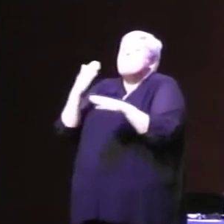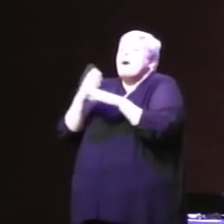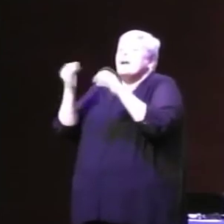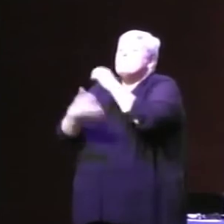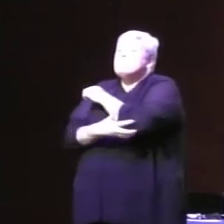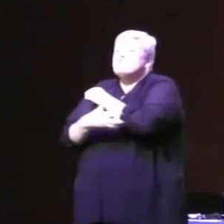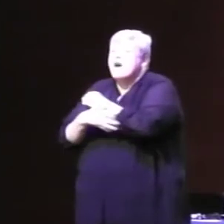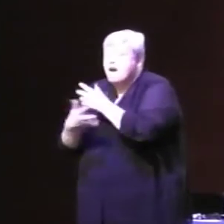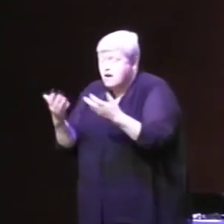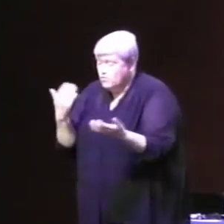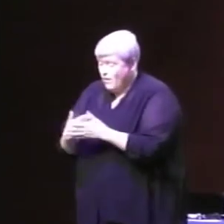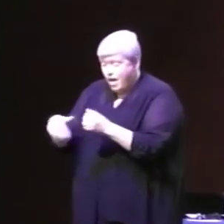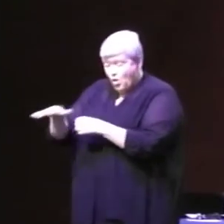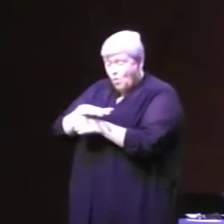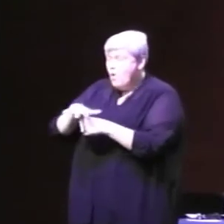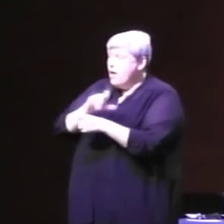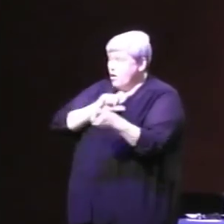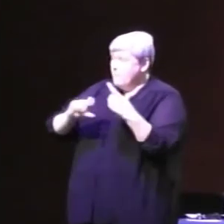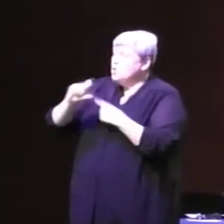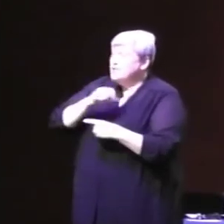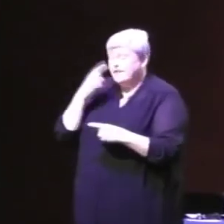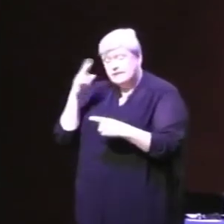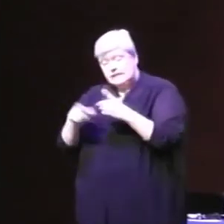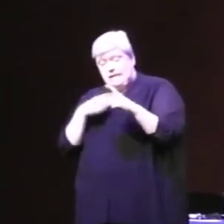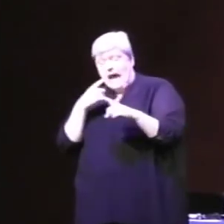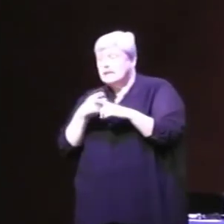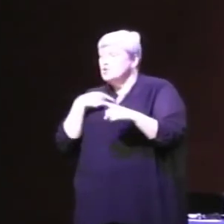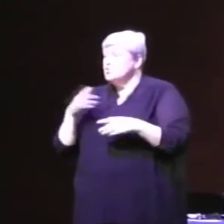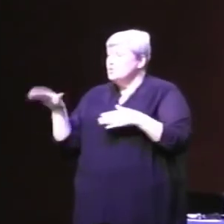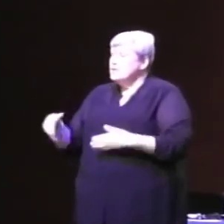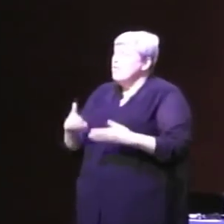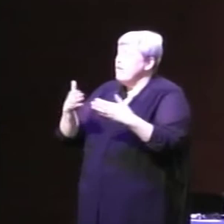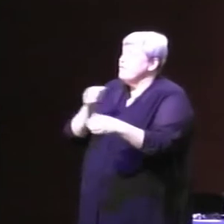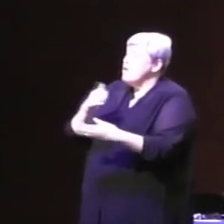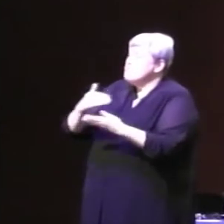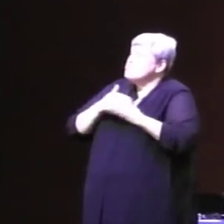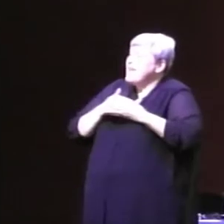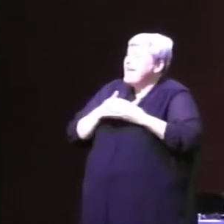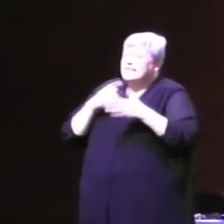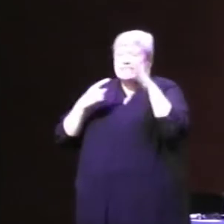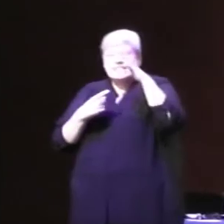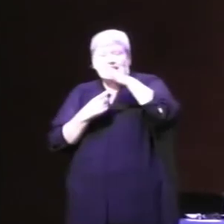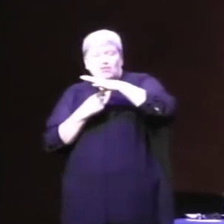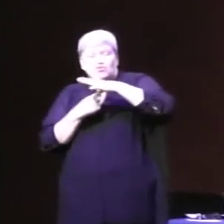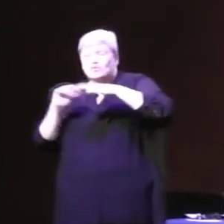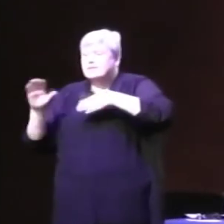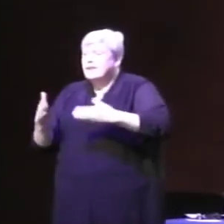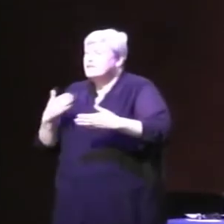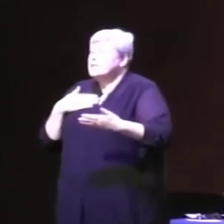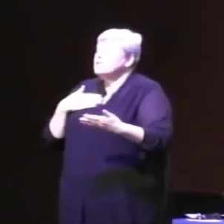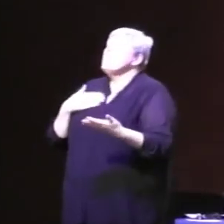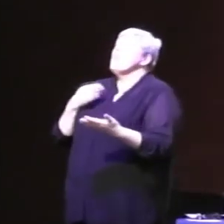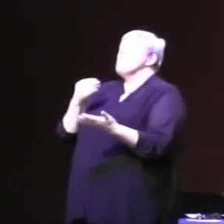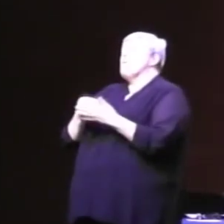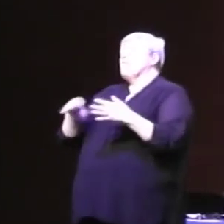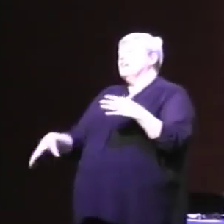Local communities have seen their taxes they pay to deliver and protect essential services lining the pockets of financiers to pay